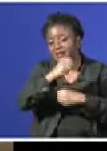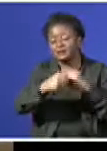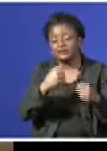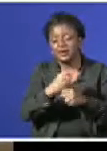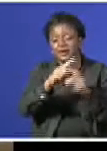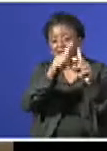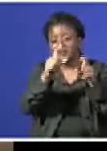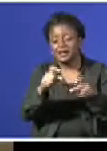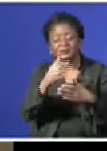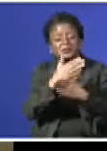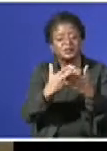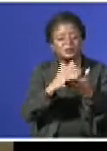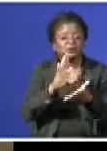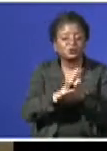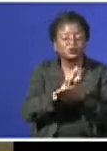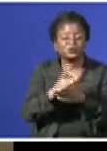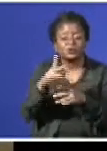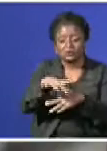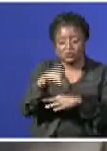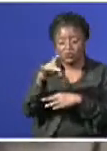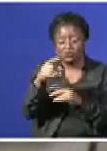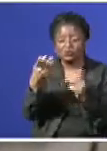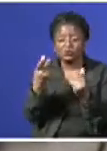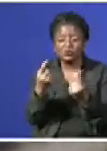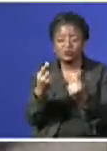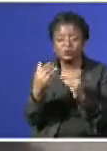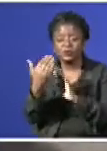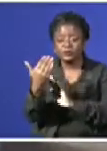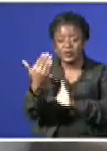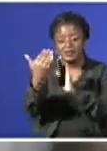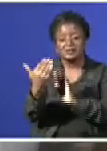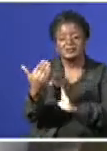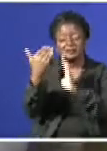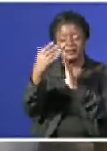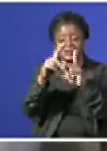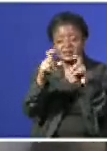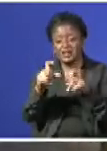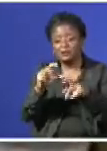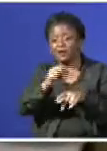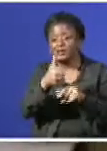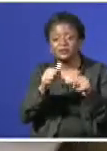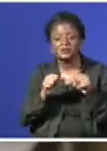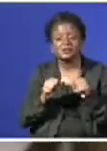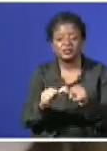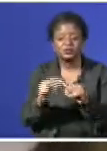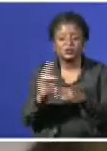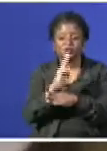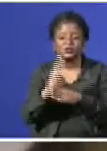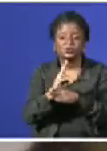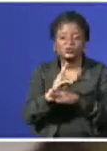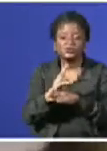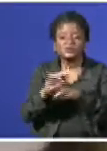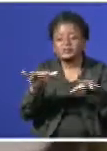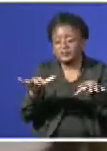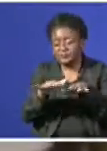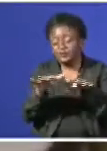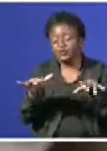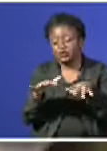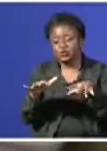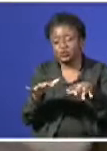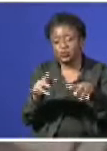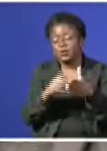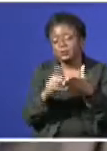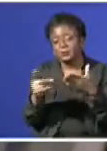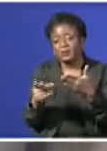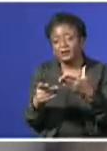some schools have opted to do face-to-face exams, while others will still use the various virtual platforms. For those students who will be sitting